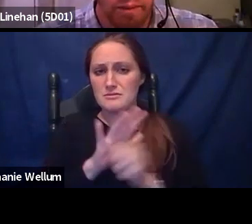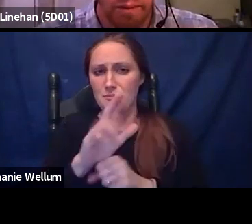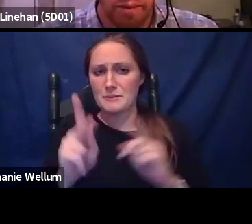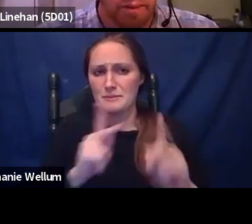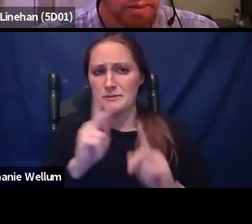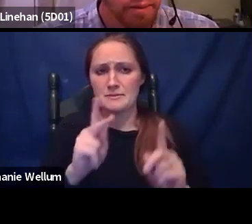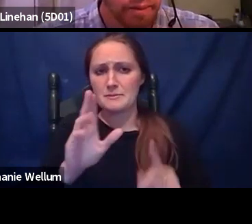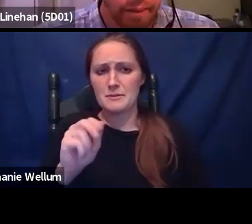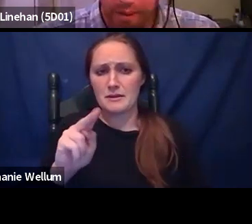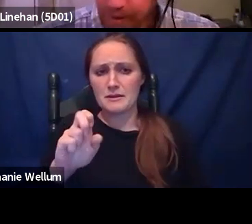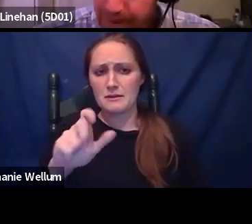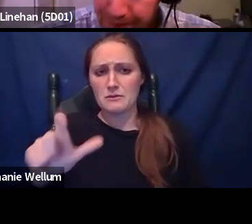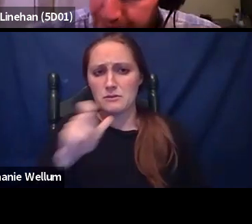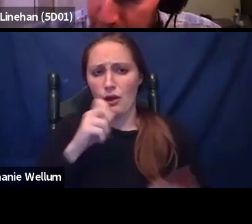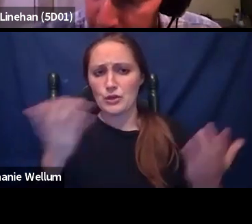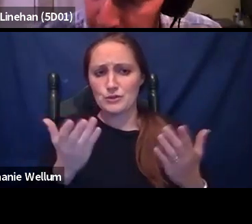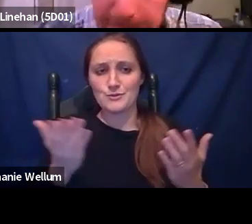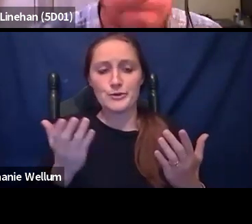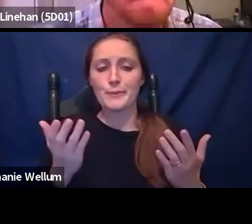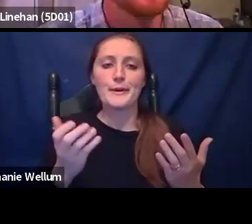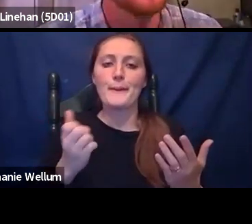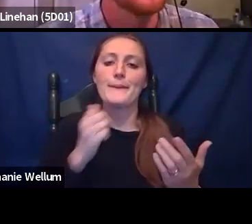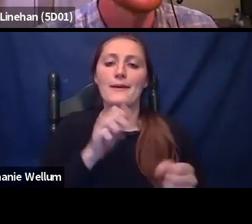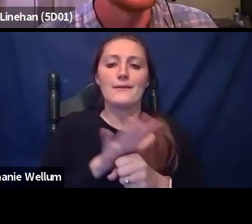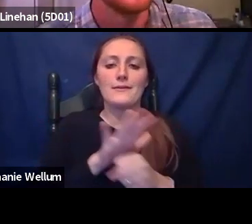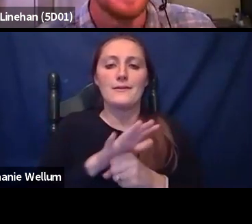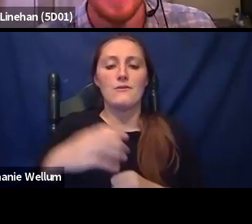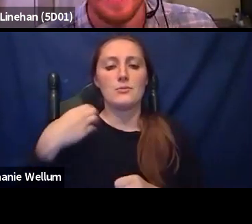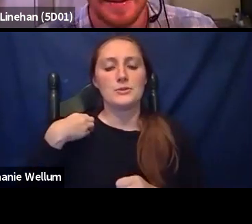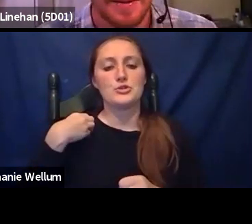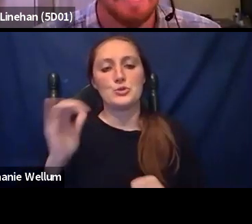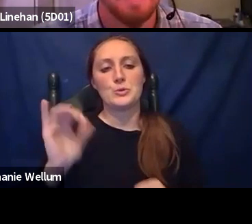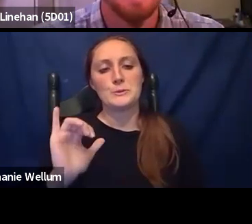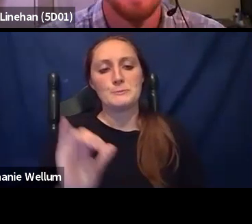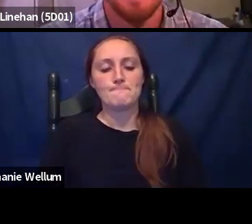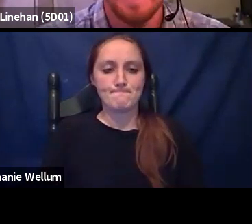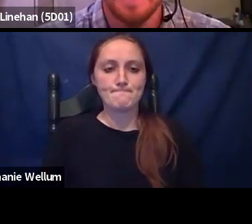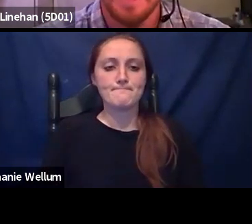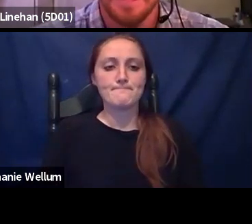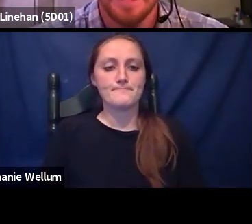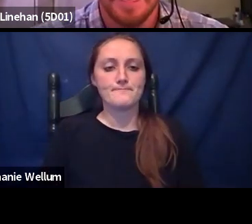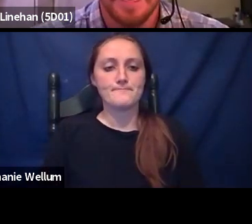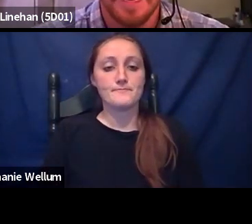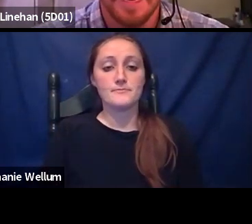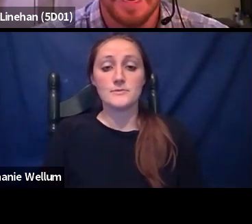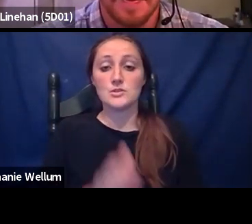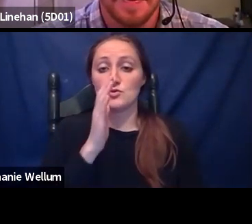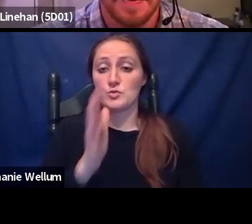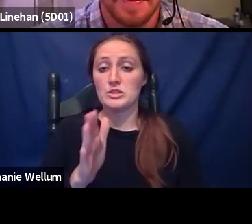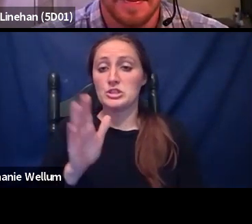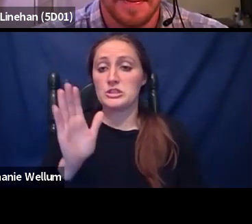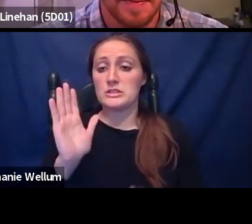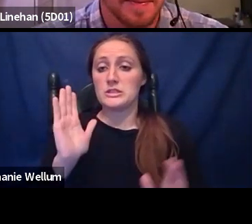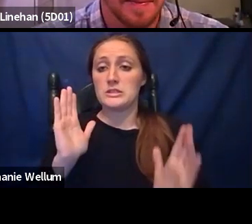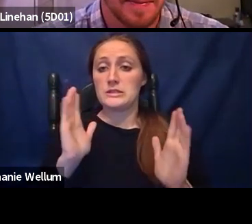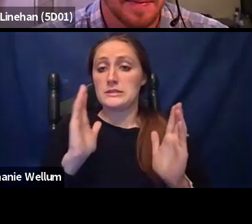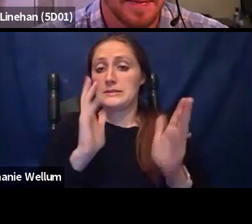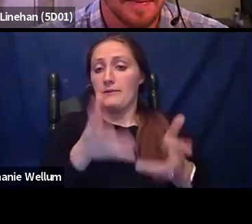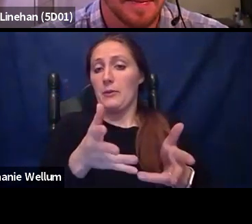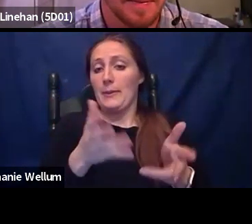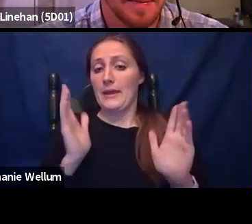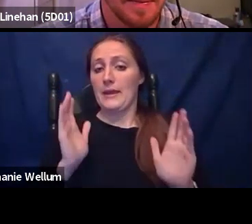don't. We don't have a quorum anymore either. So we'll leave it with that. If we'll see.